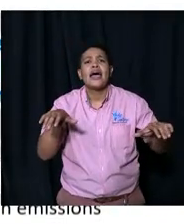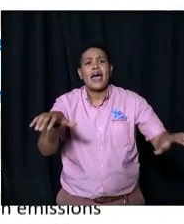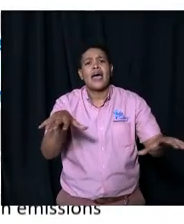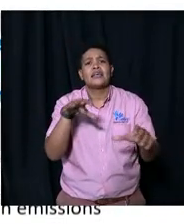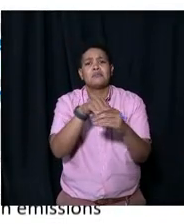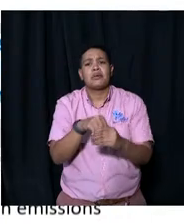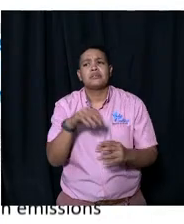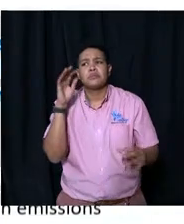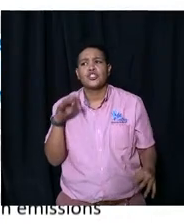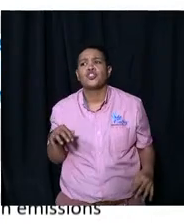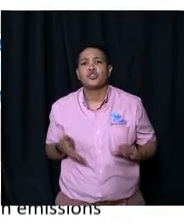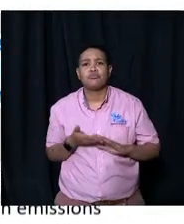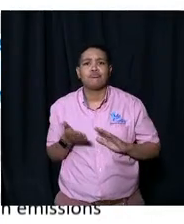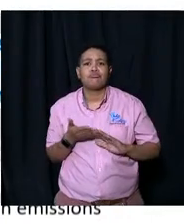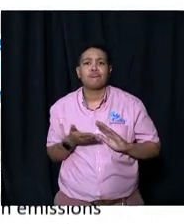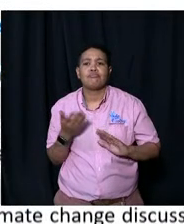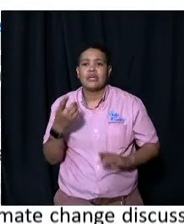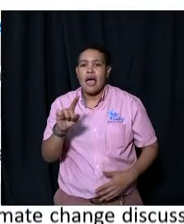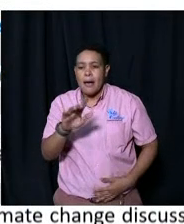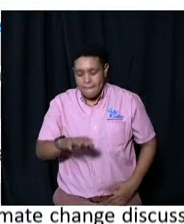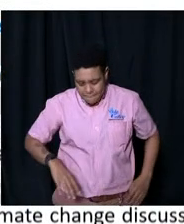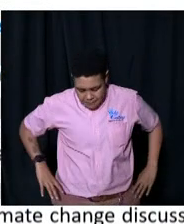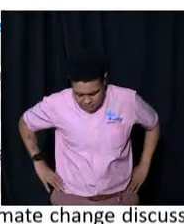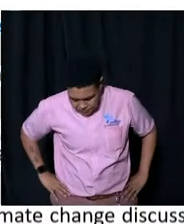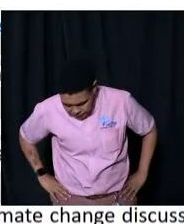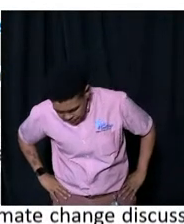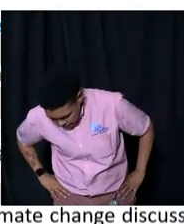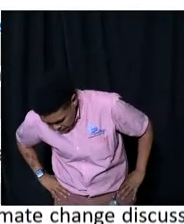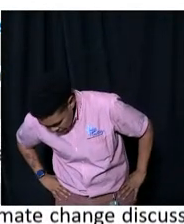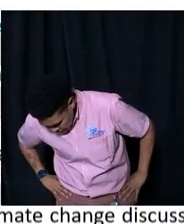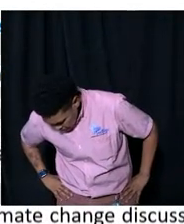in the decision-making process.